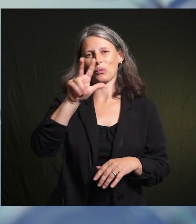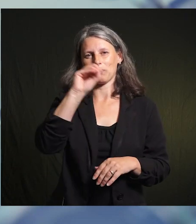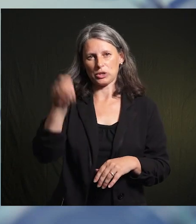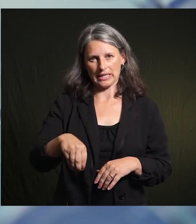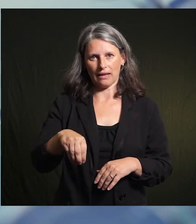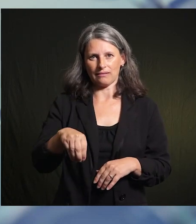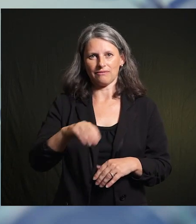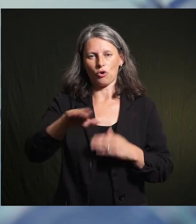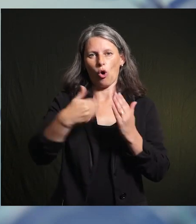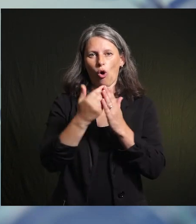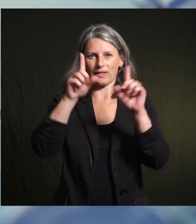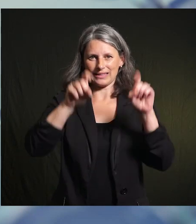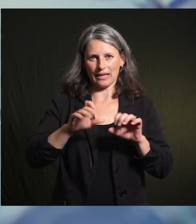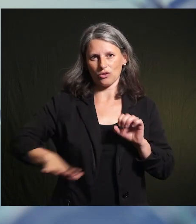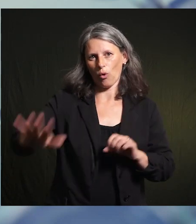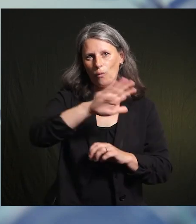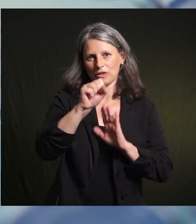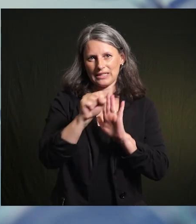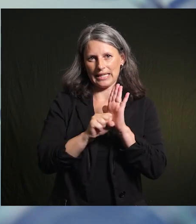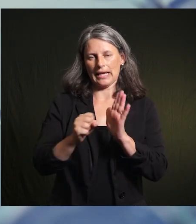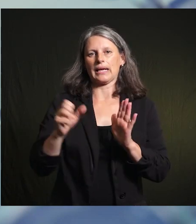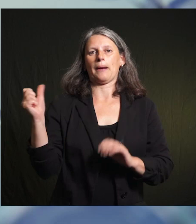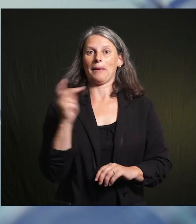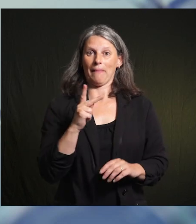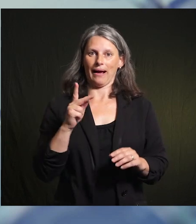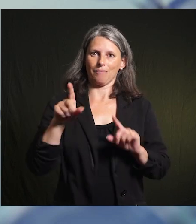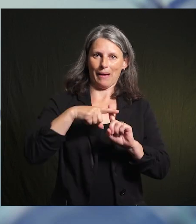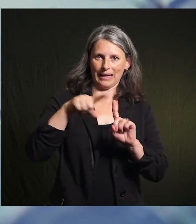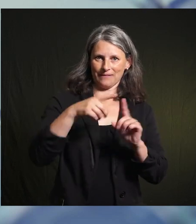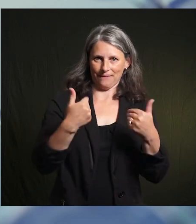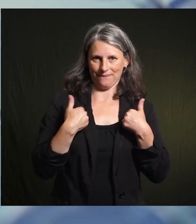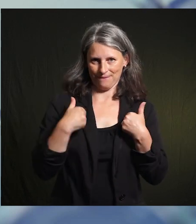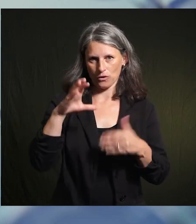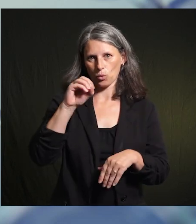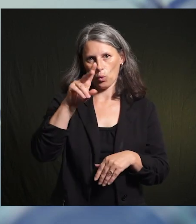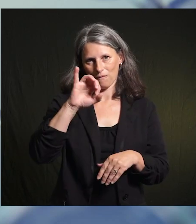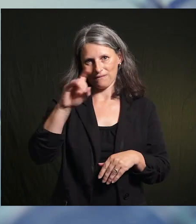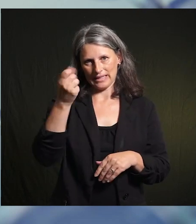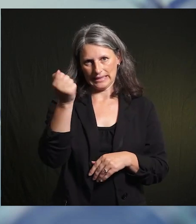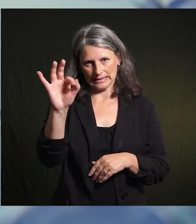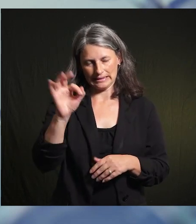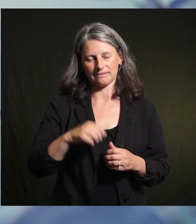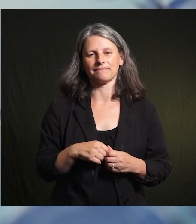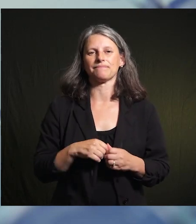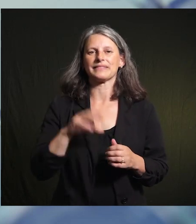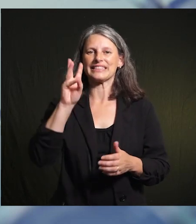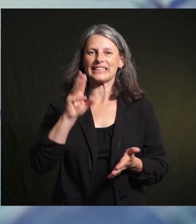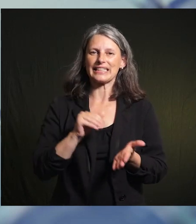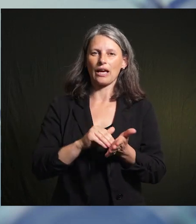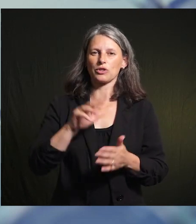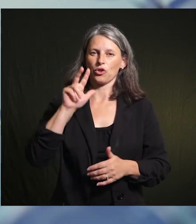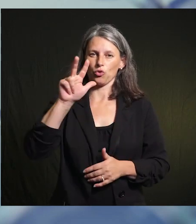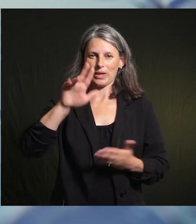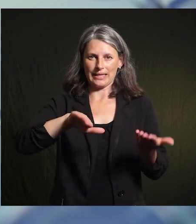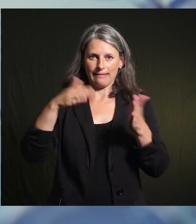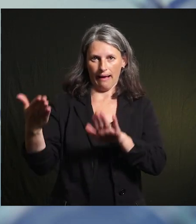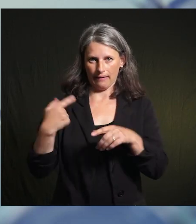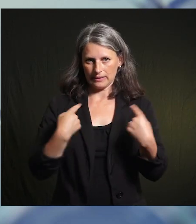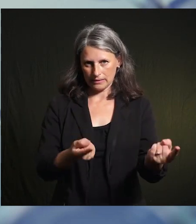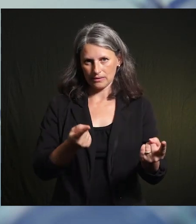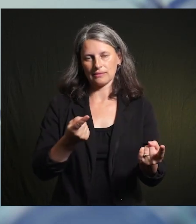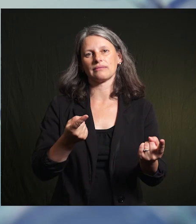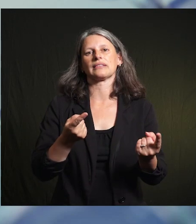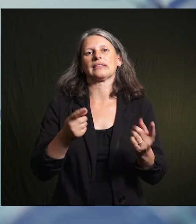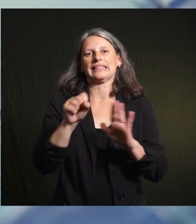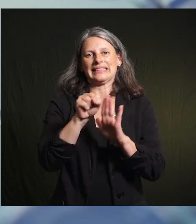3% of all the tests statewide coming back positive for COVID-19. And there are 6,003 deaths reported